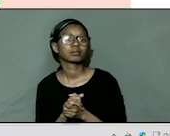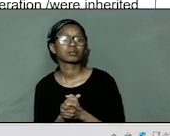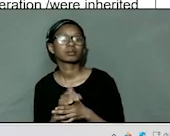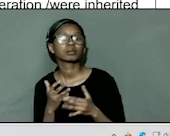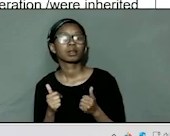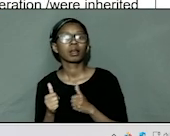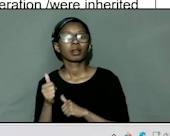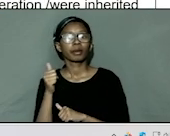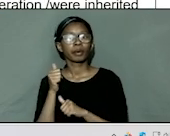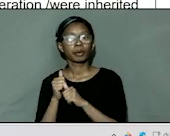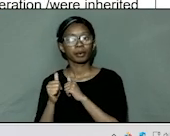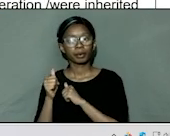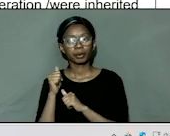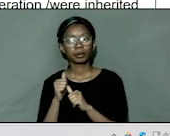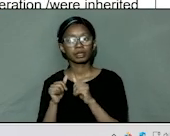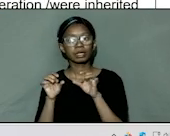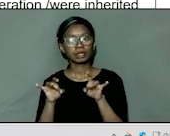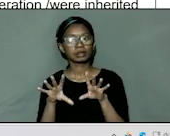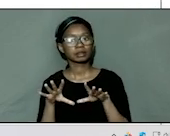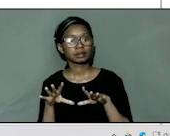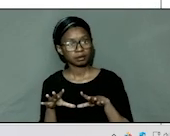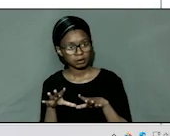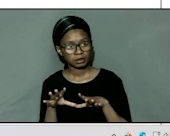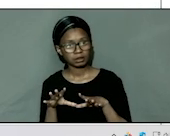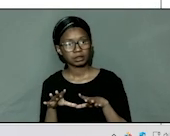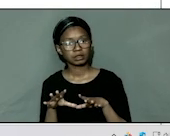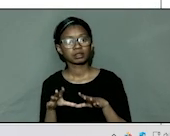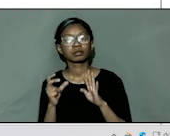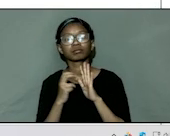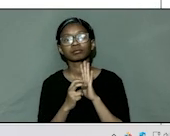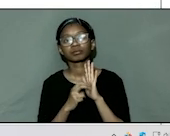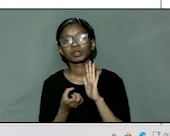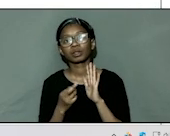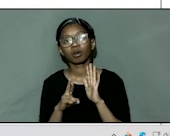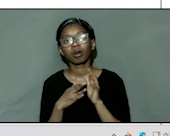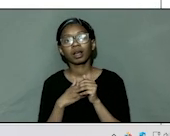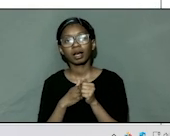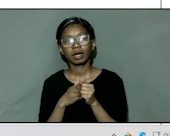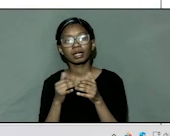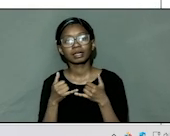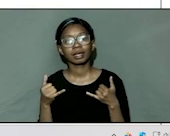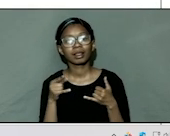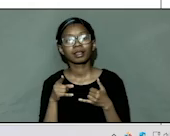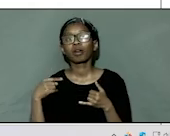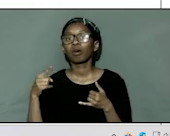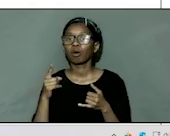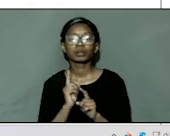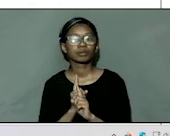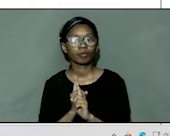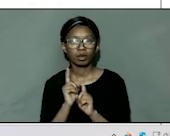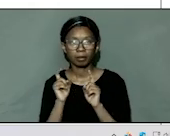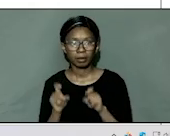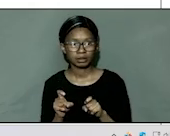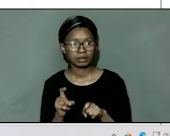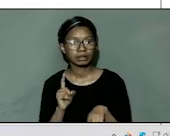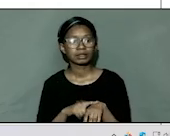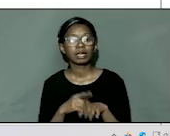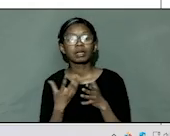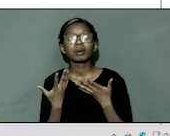to the examination guideline, which is always the guide. after you have